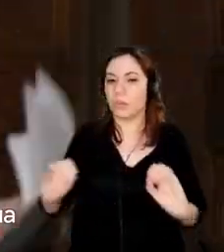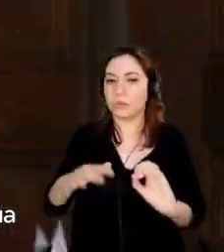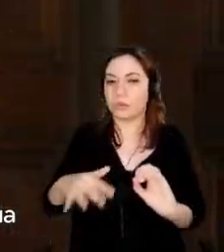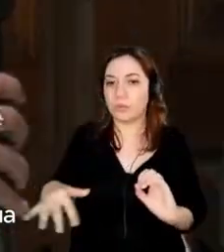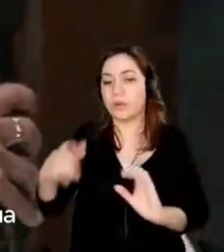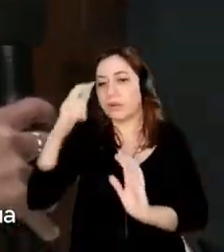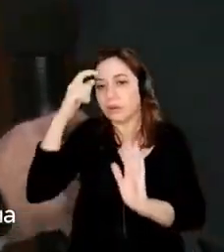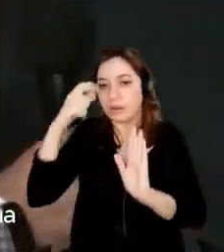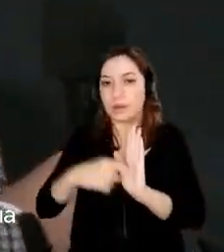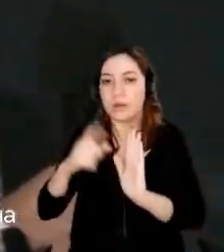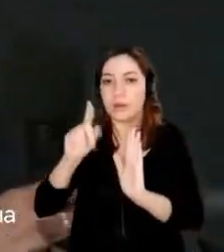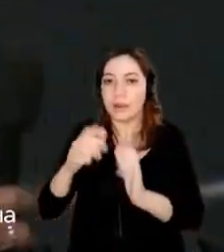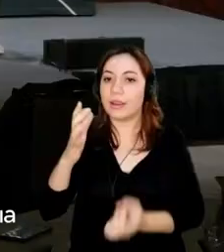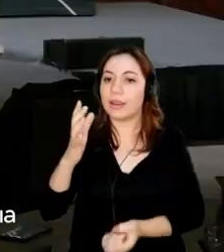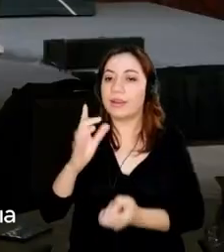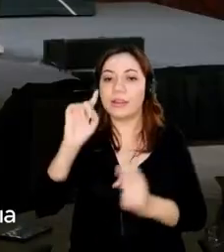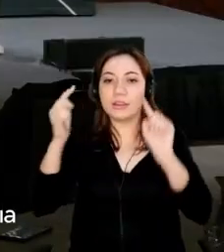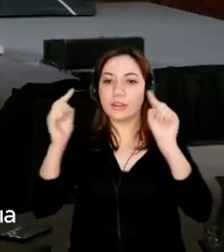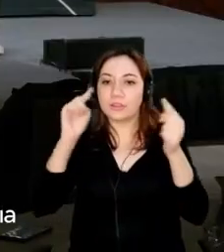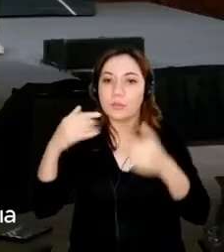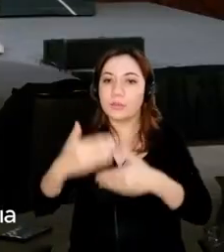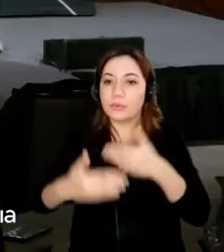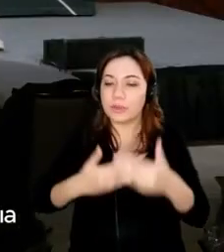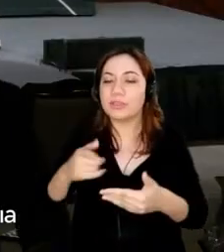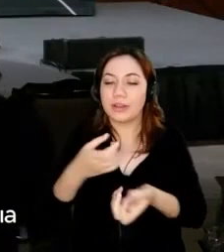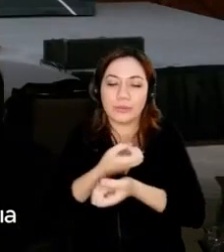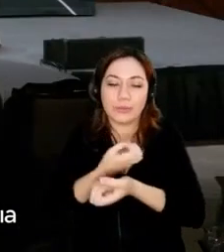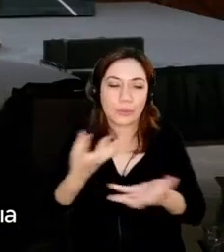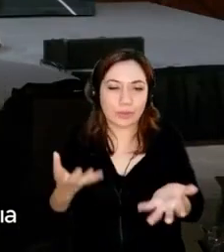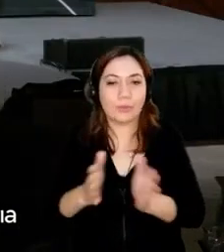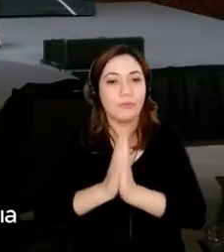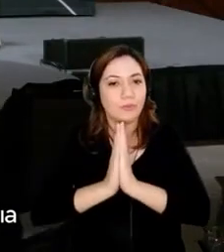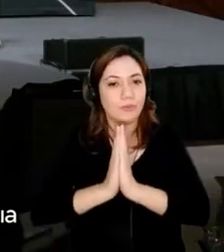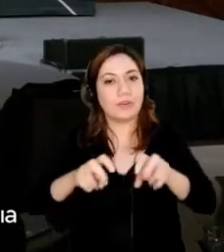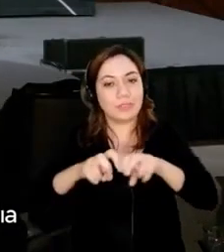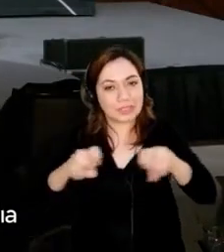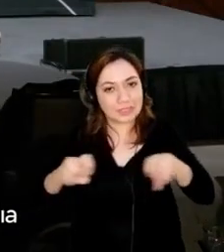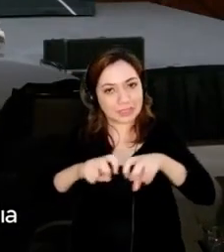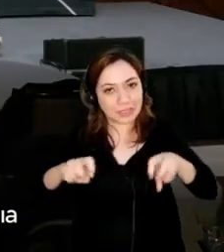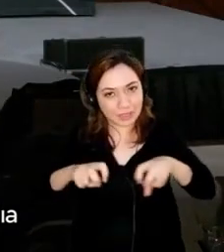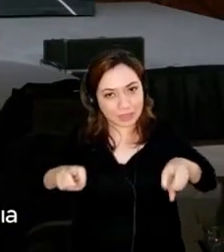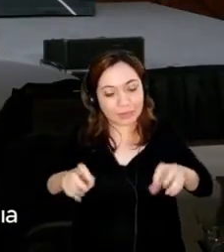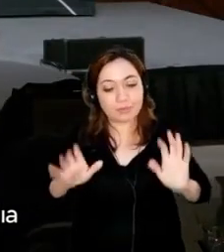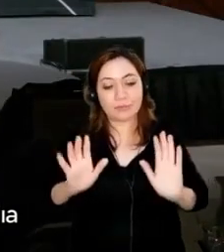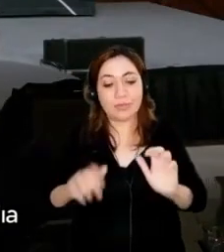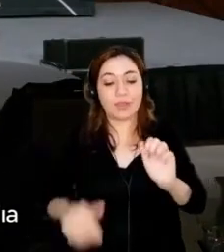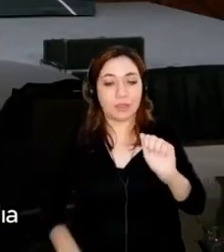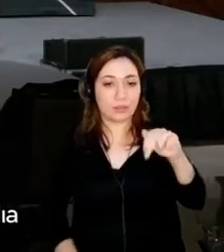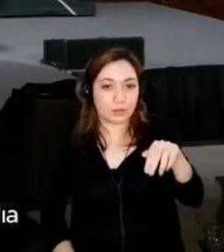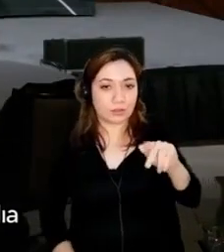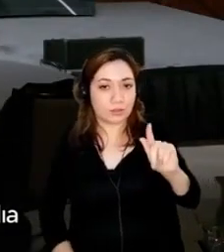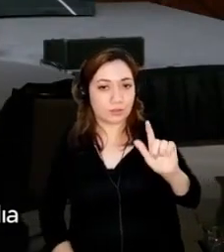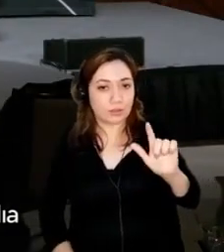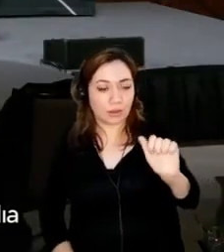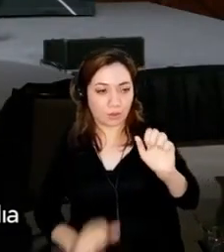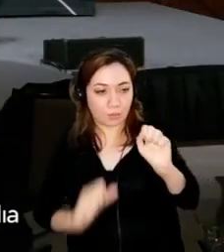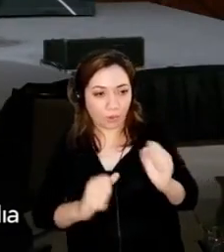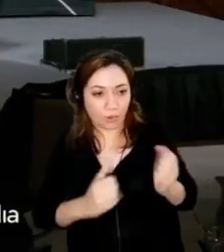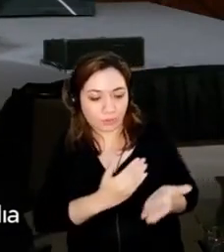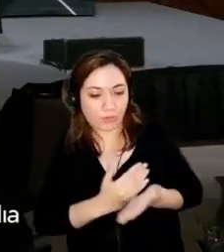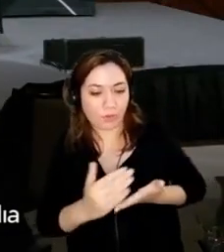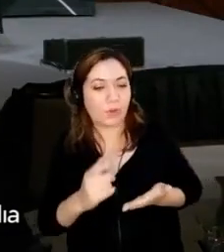please, everybody, sit. And Angela, if you don't mind starting, just tell us a little bit about your background.